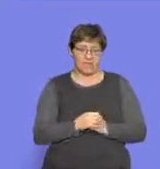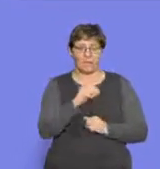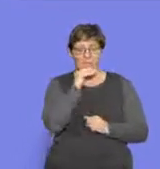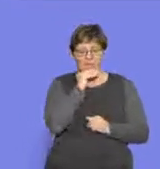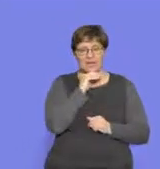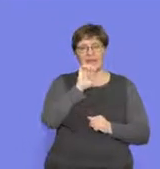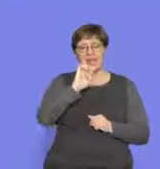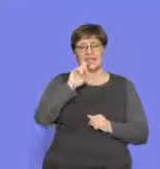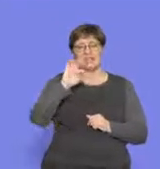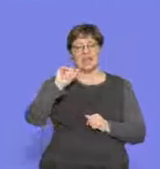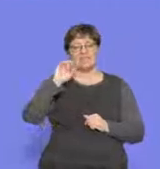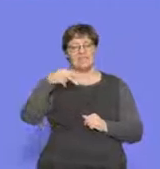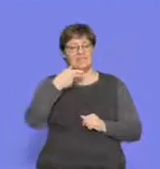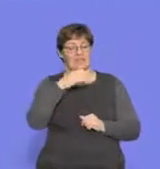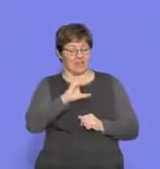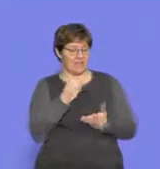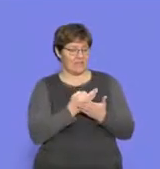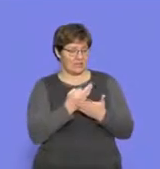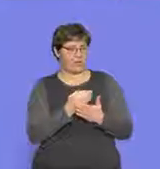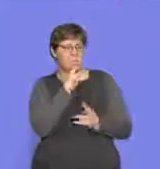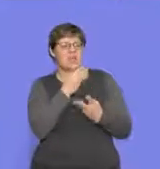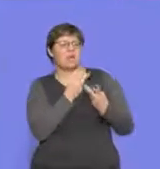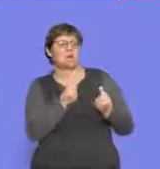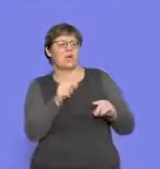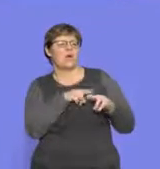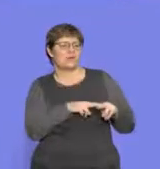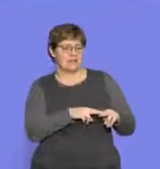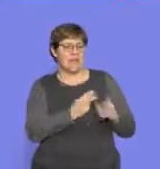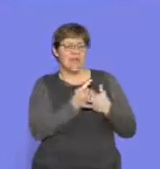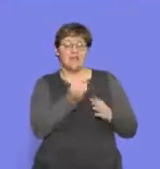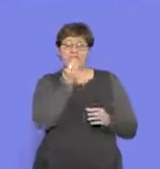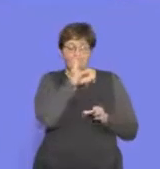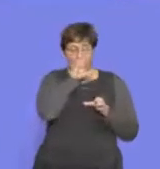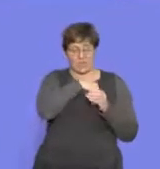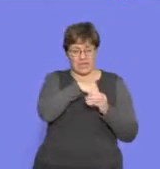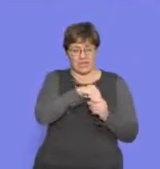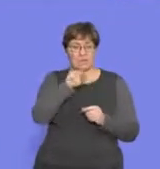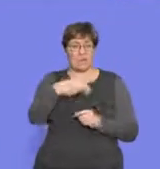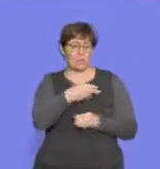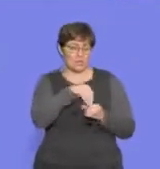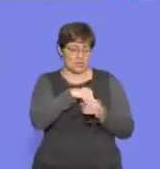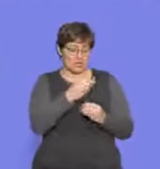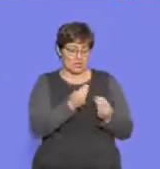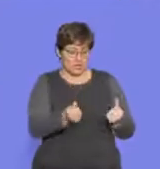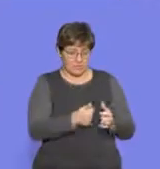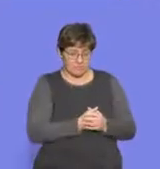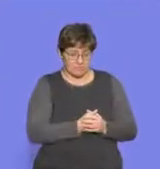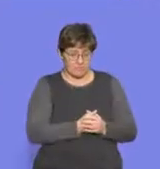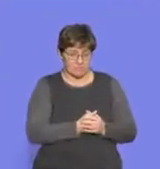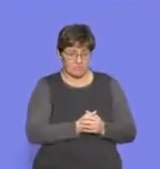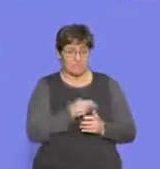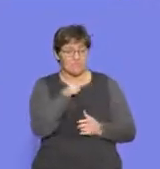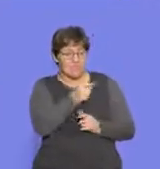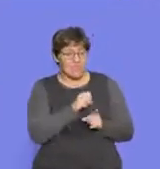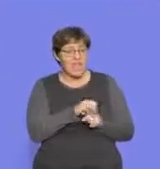or factors that are as a result of the type of soil and the amount of nutrients and pH of the soil. These in turn also influence